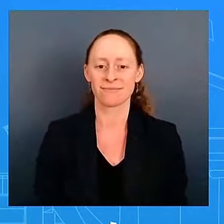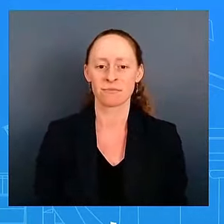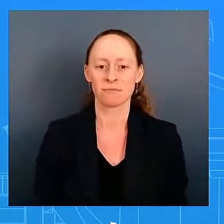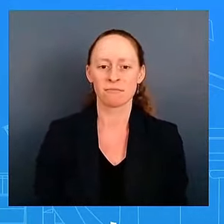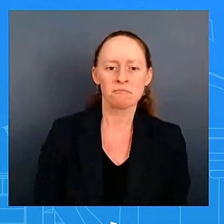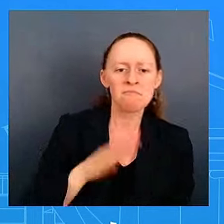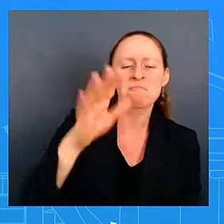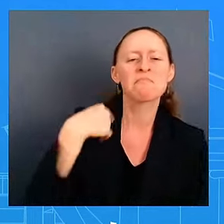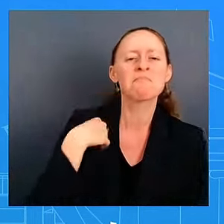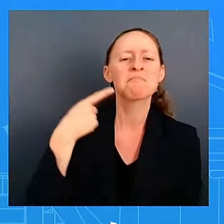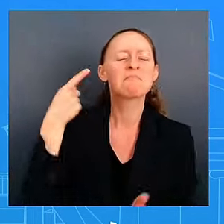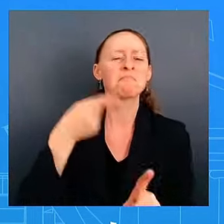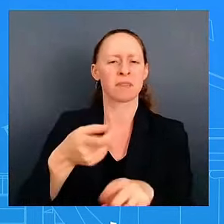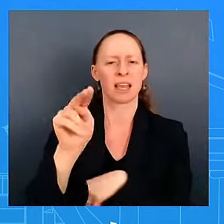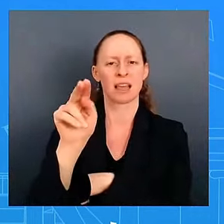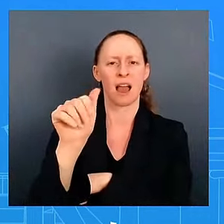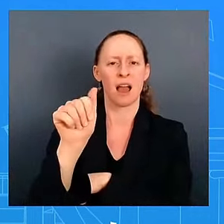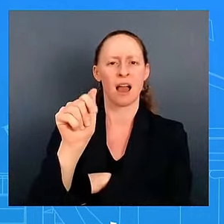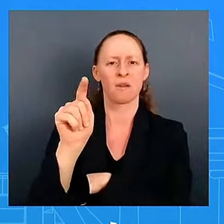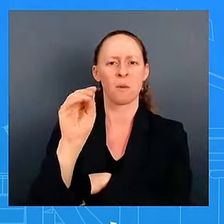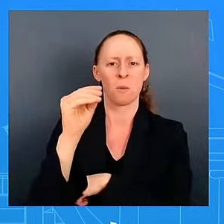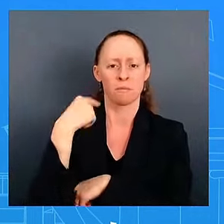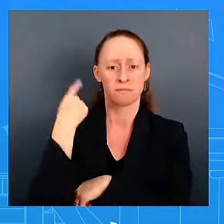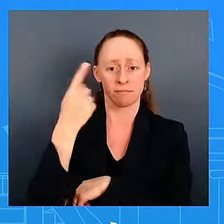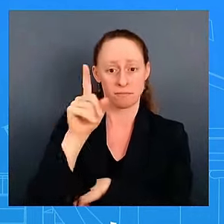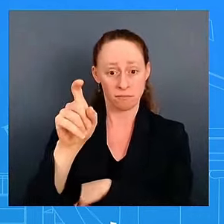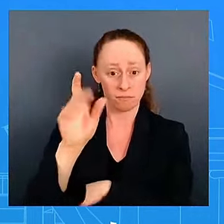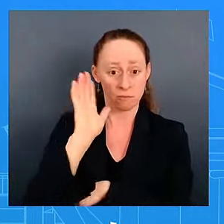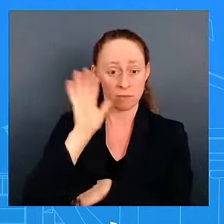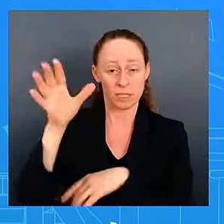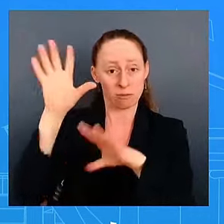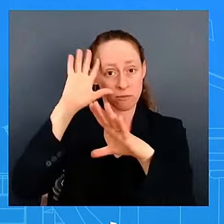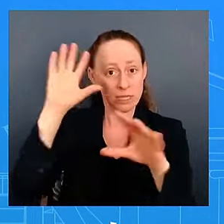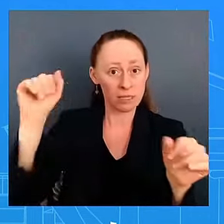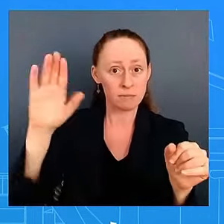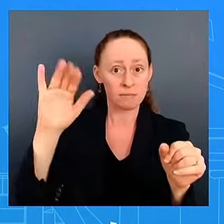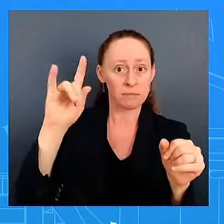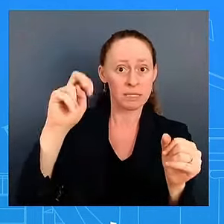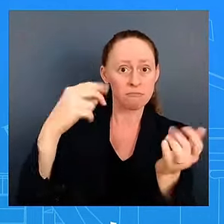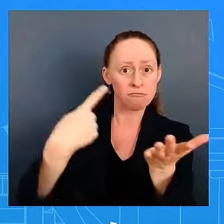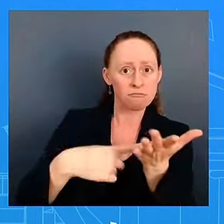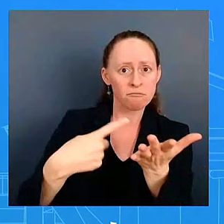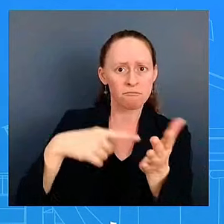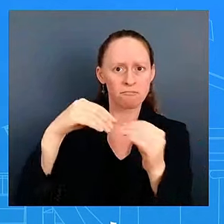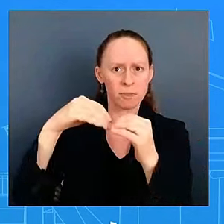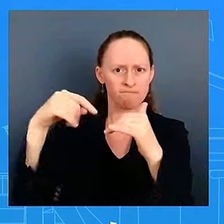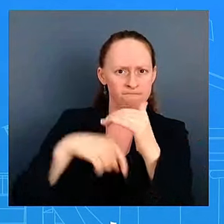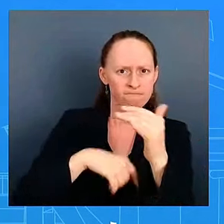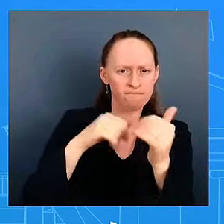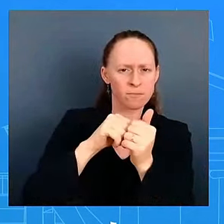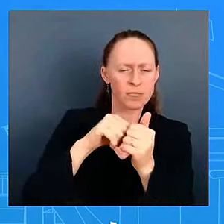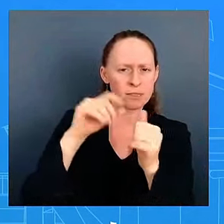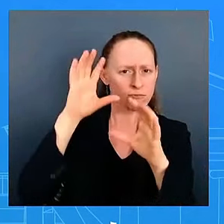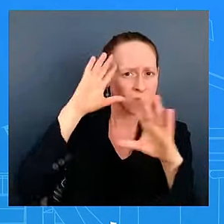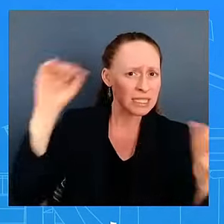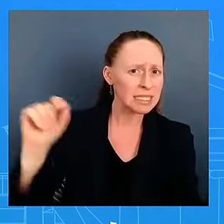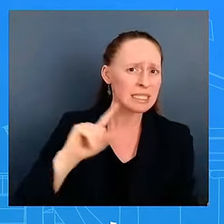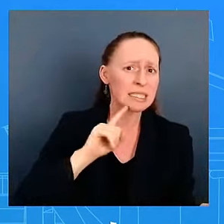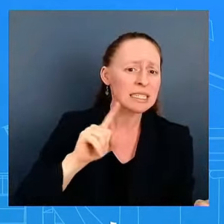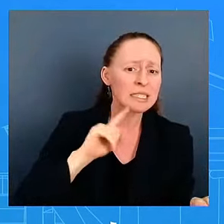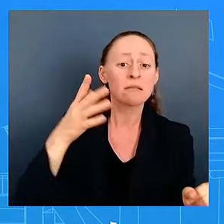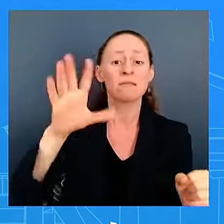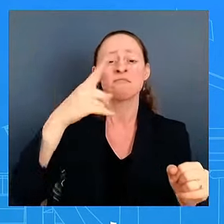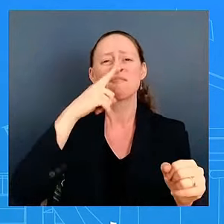with President Zelensky? Just any details on potentially what they might discuss? If Biden had said he would announce new